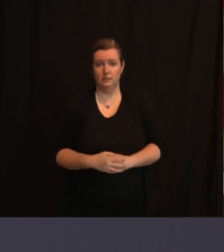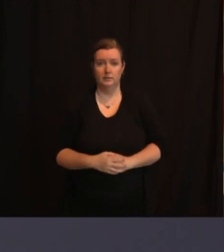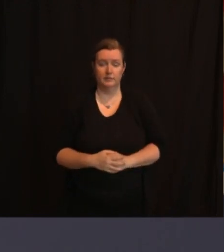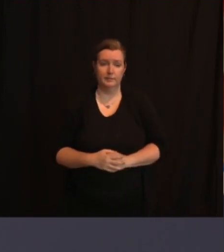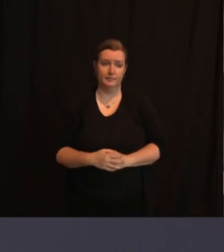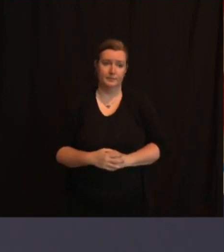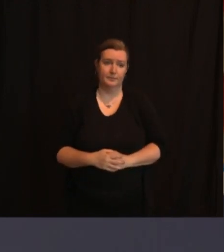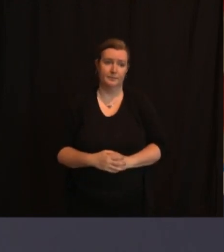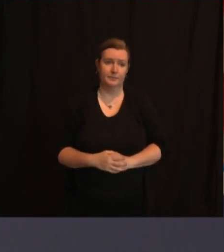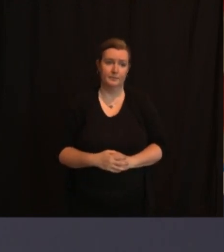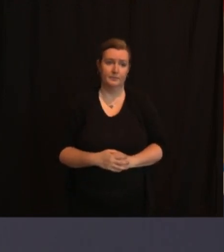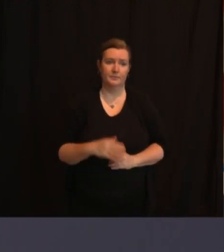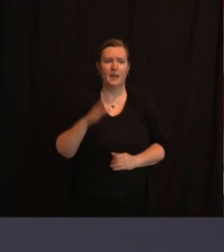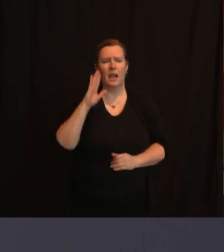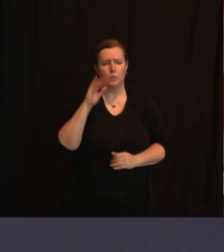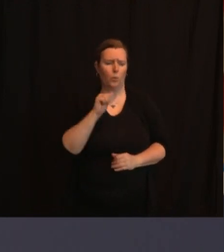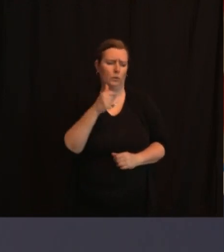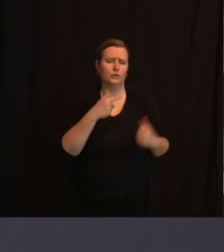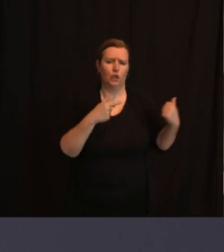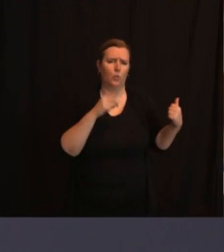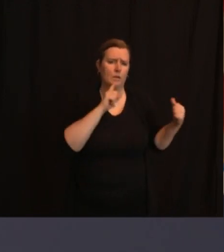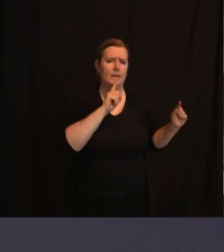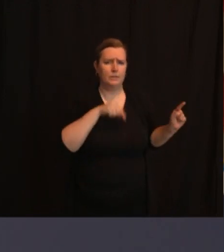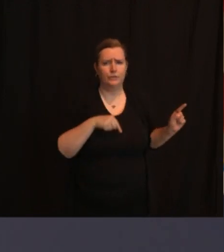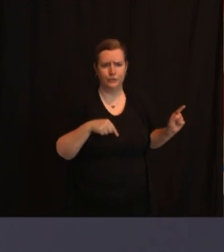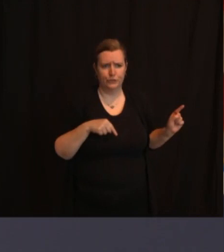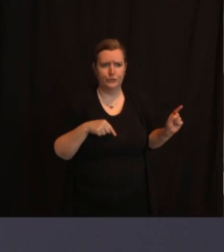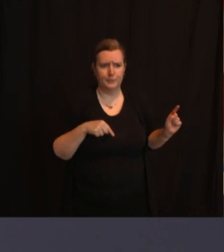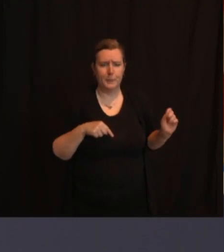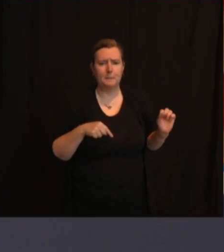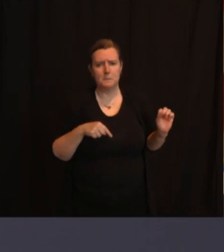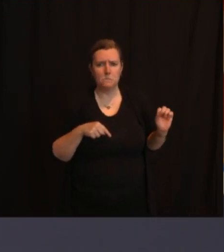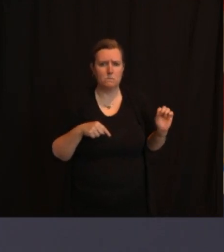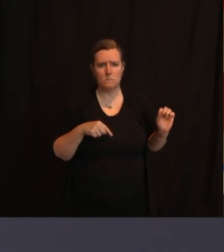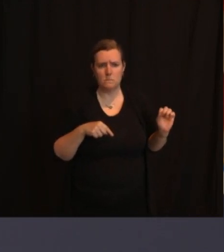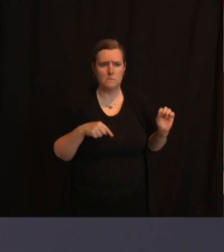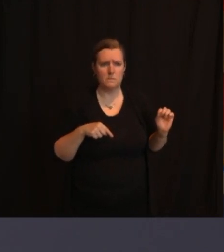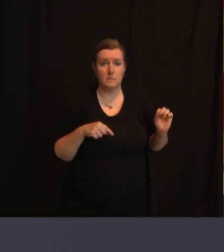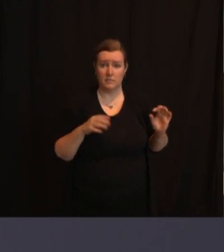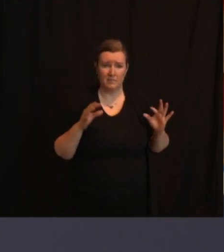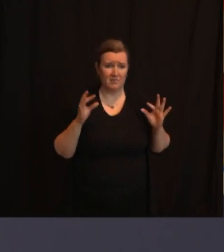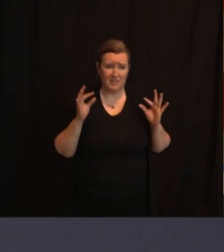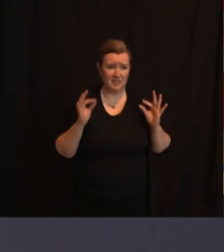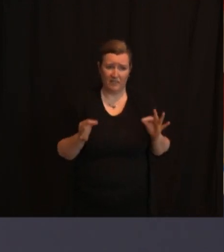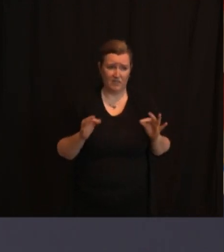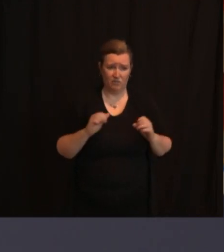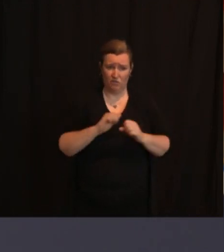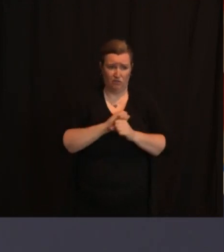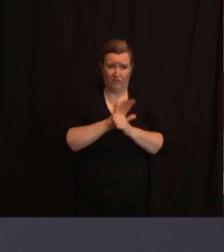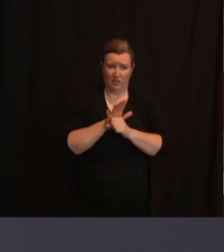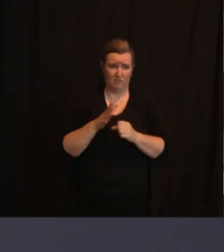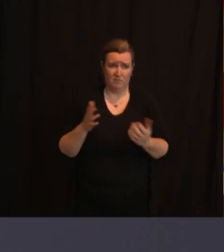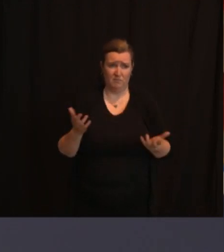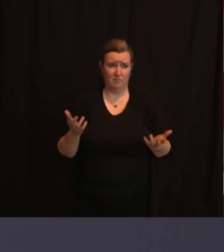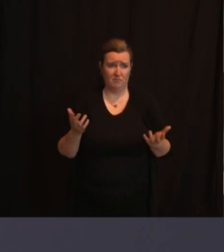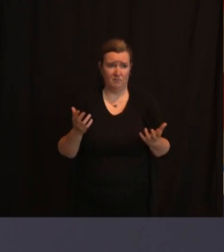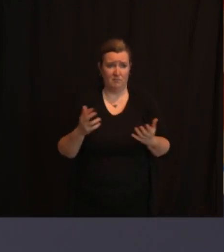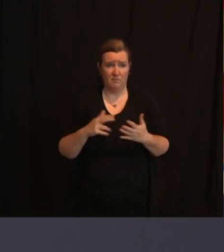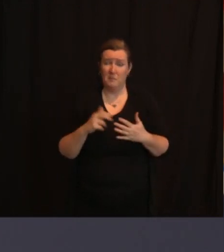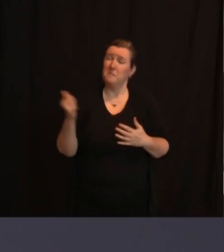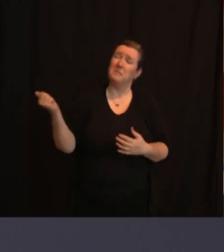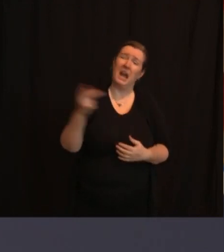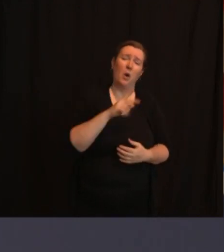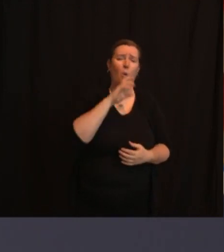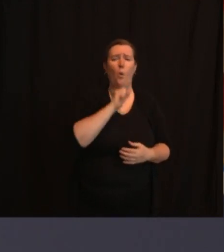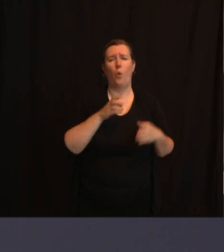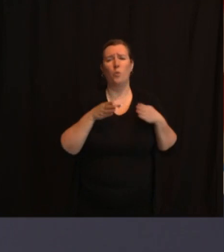answer this, but on behalf of Judy, him, myself, the rest of us, there's no question there's long-term repercussions. There's no question we'll go out and we'll try to find